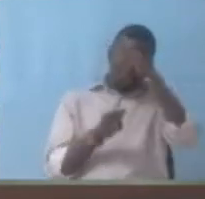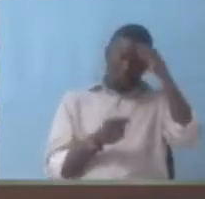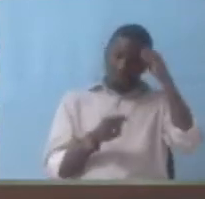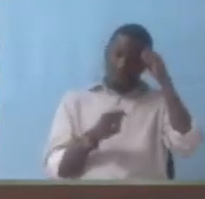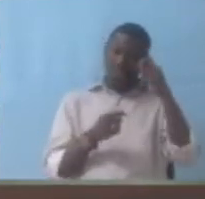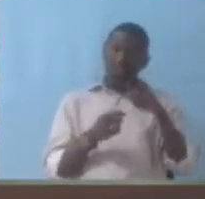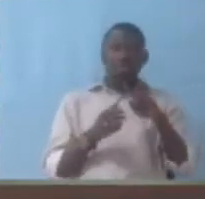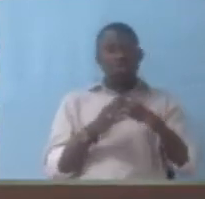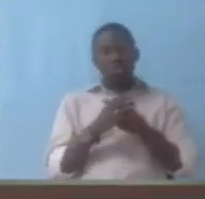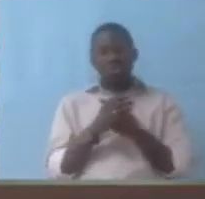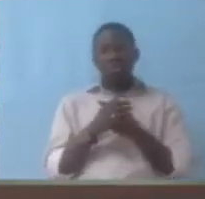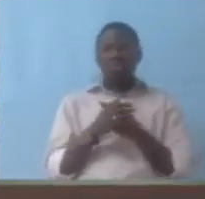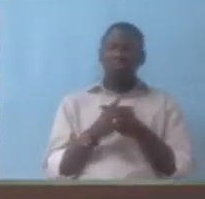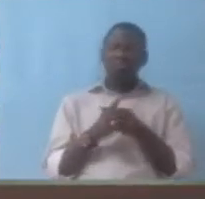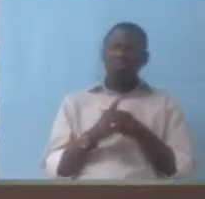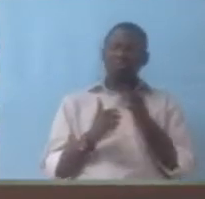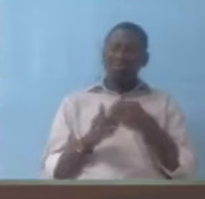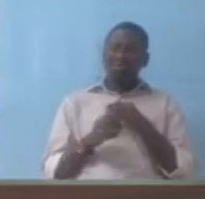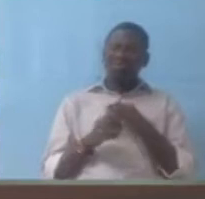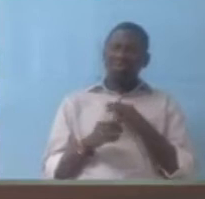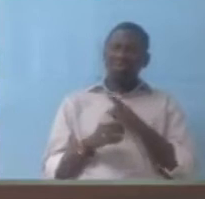Should I even have stayed in America?